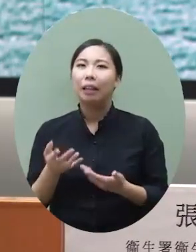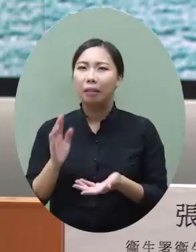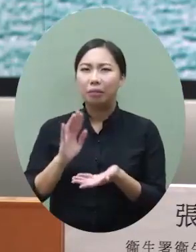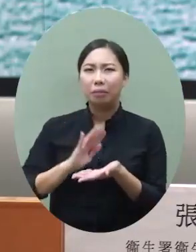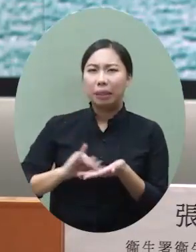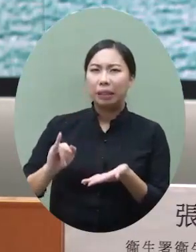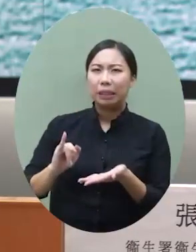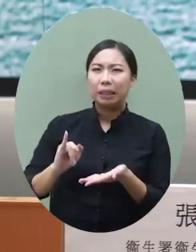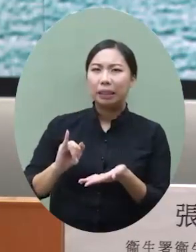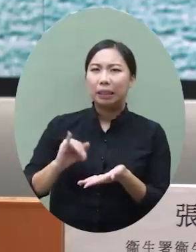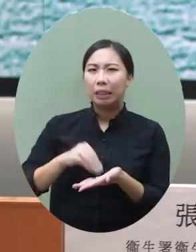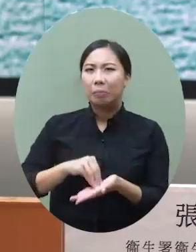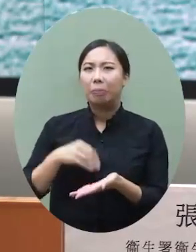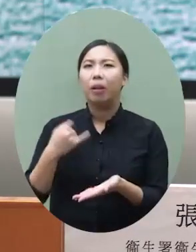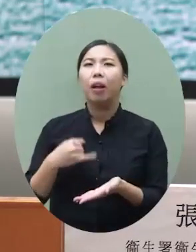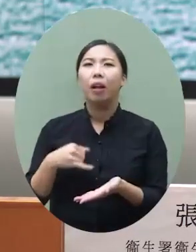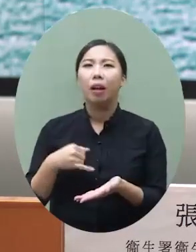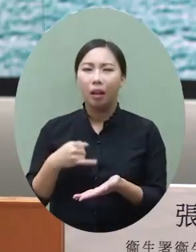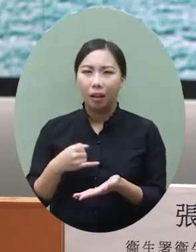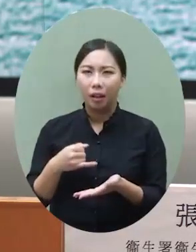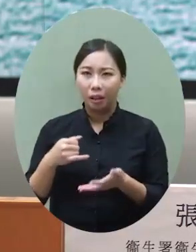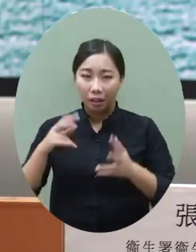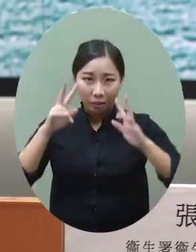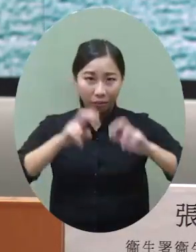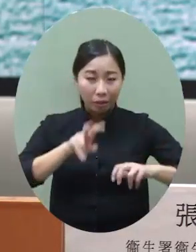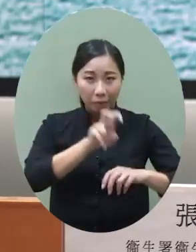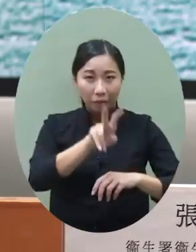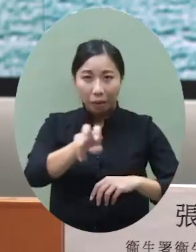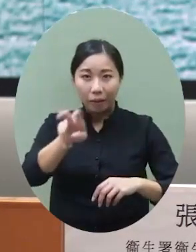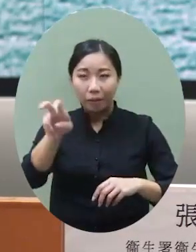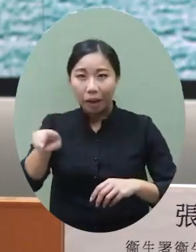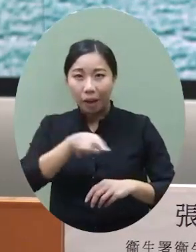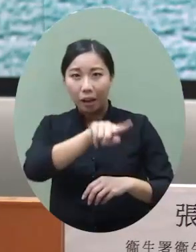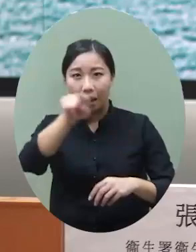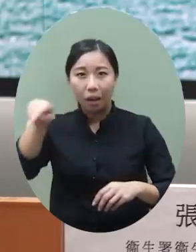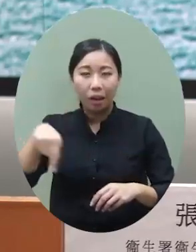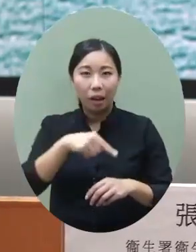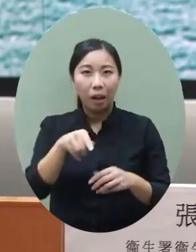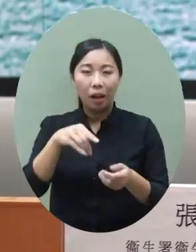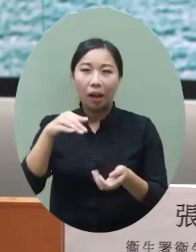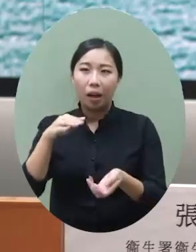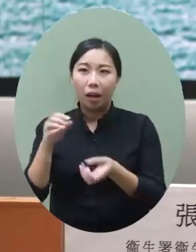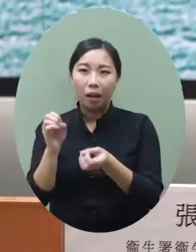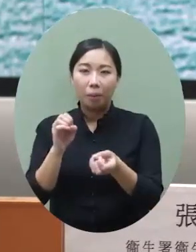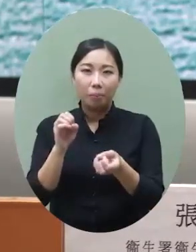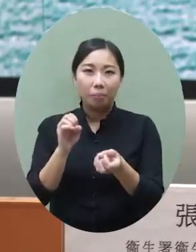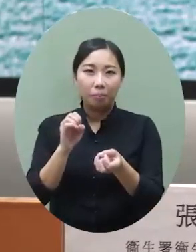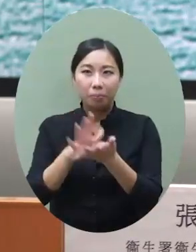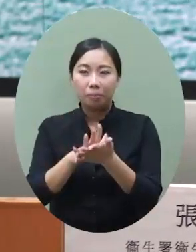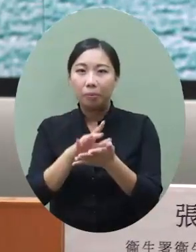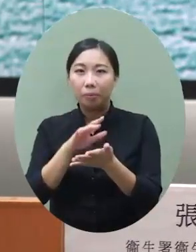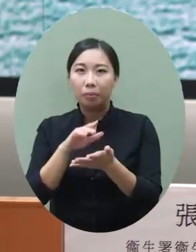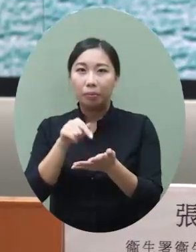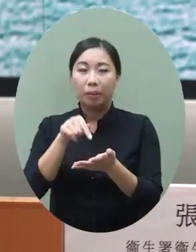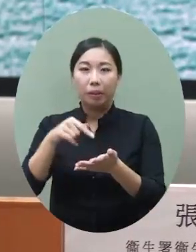is possible there are still some symptomatic cases not being picked up because they did not seek help, did not seek